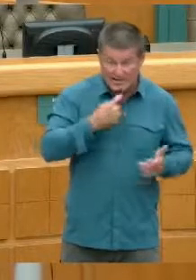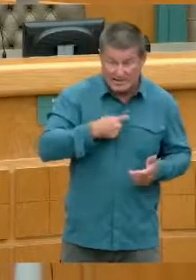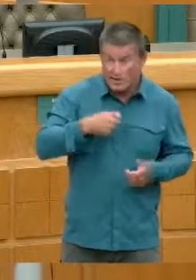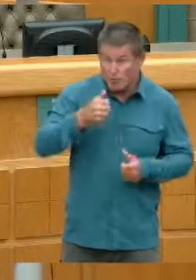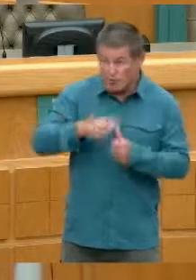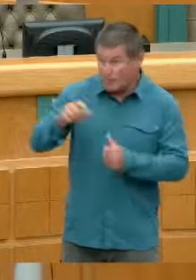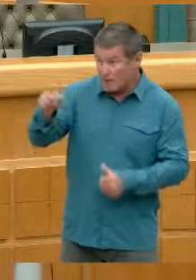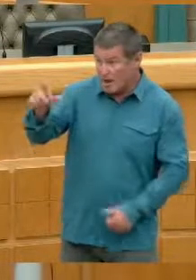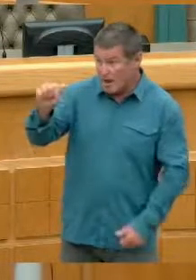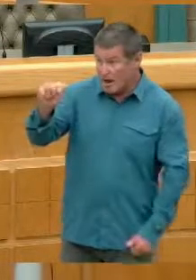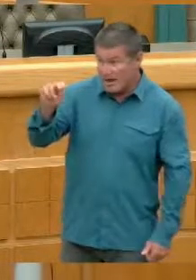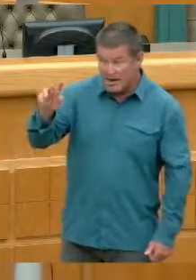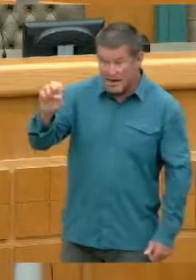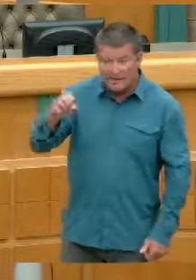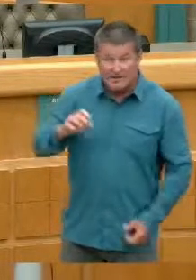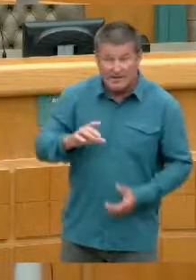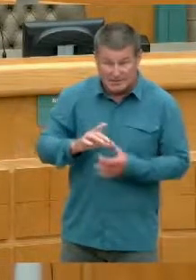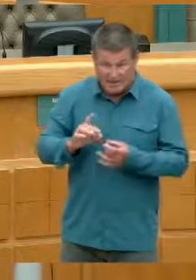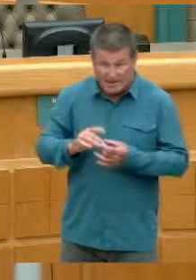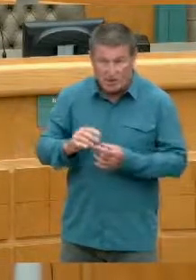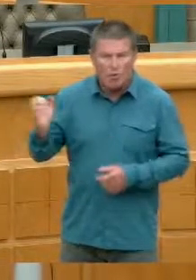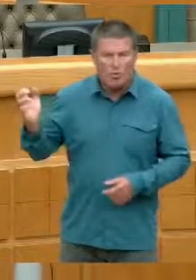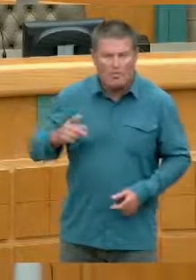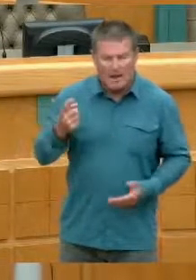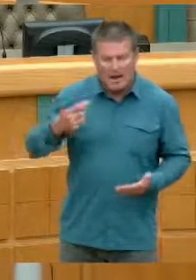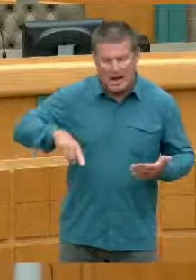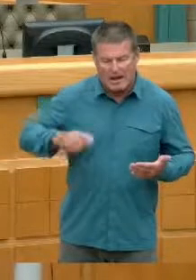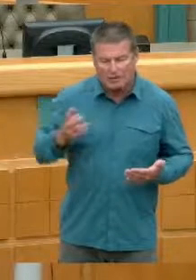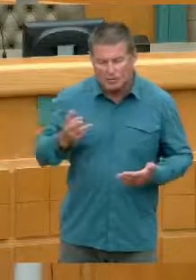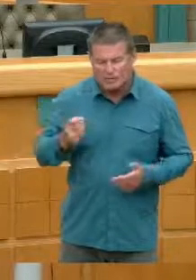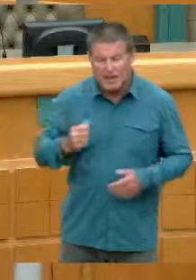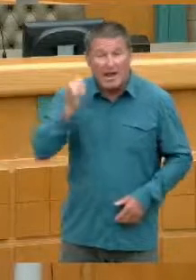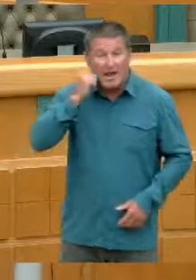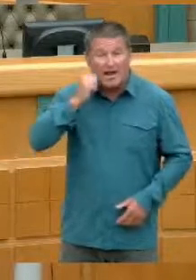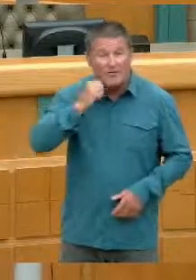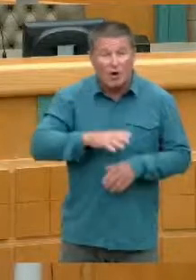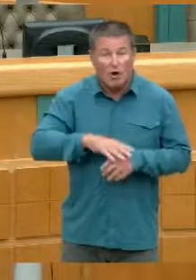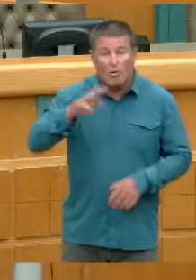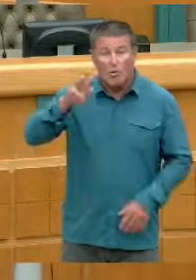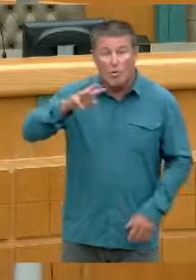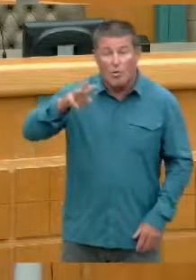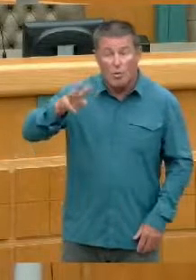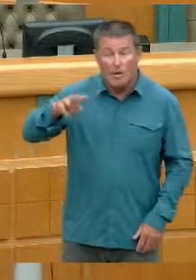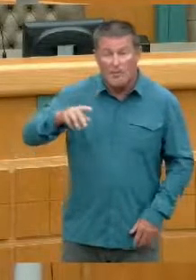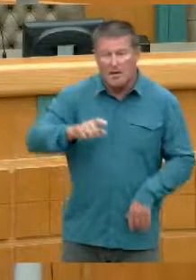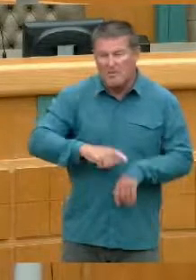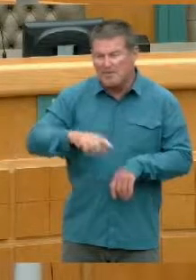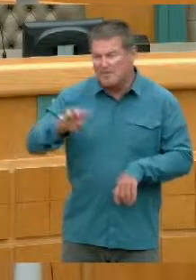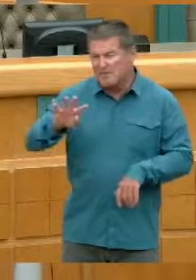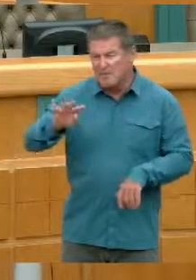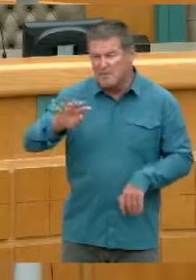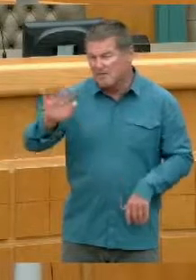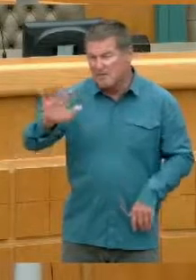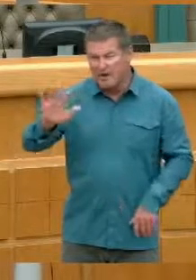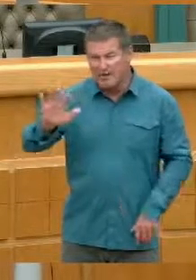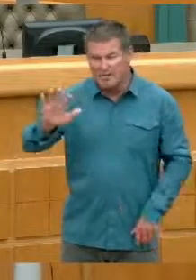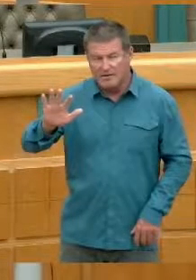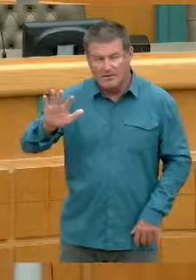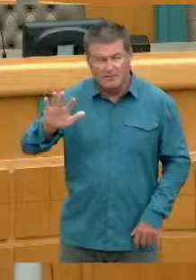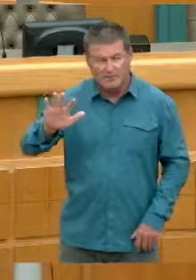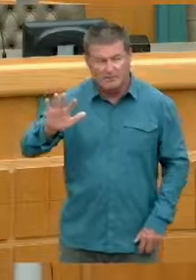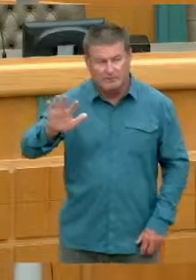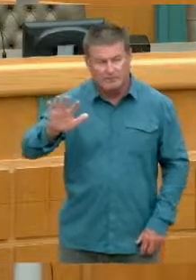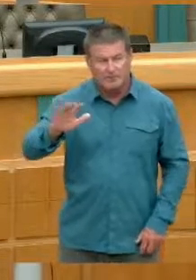o'clock, but between now and then, we'll be posting live updates to our website at about 4 or 5 o'clock or so over the